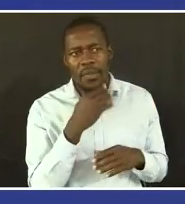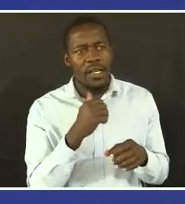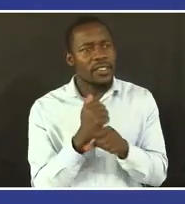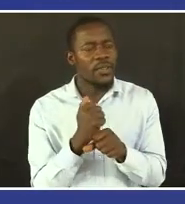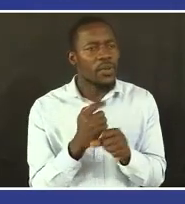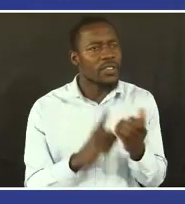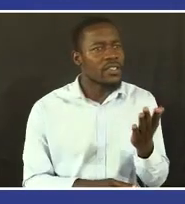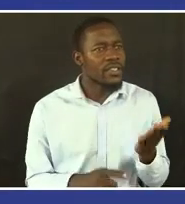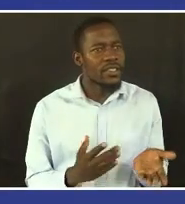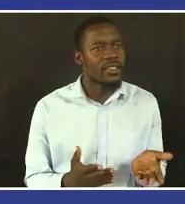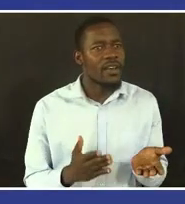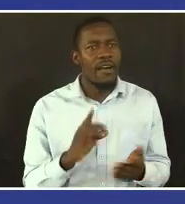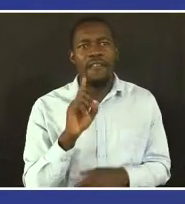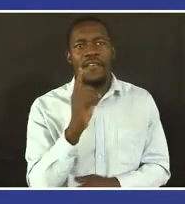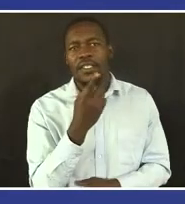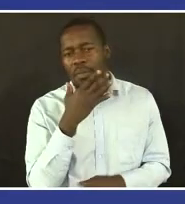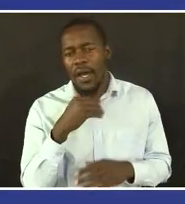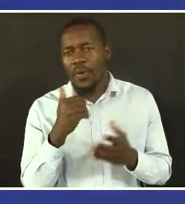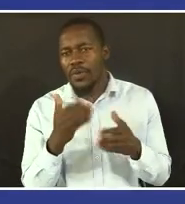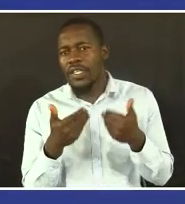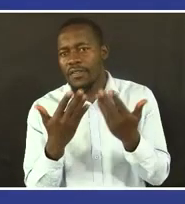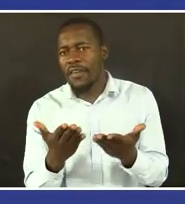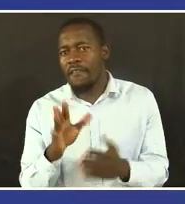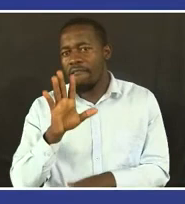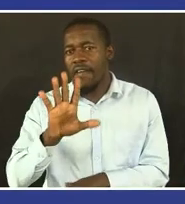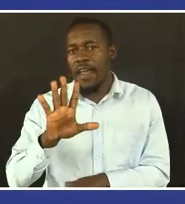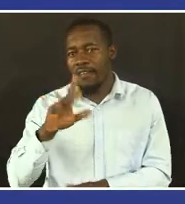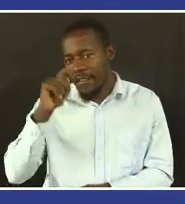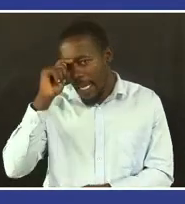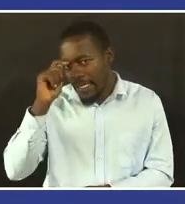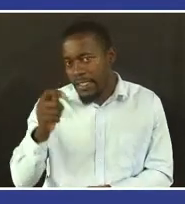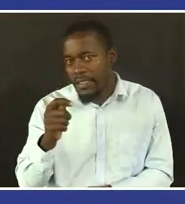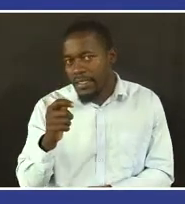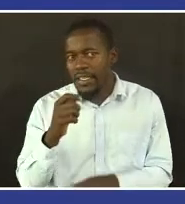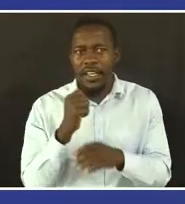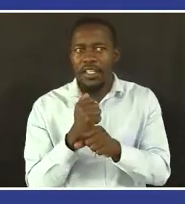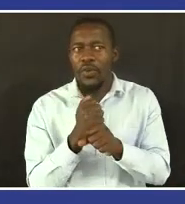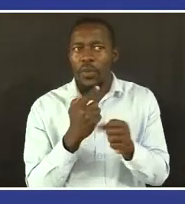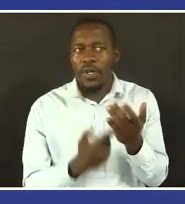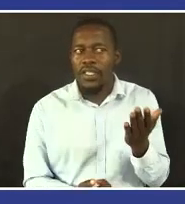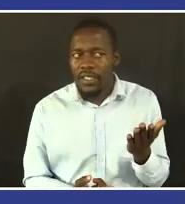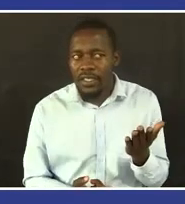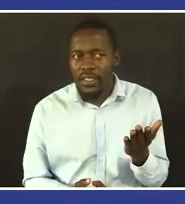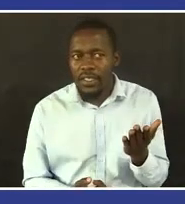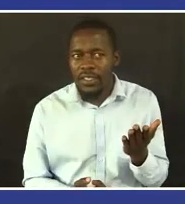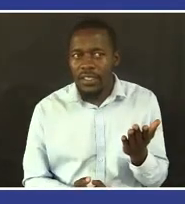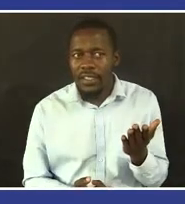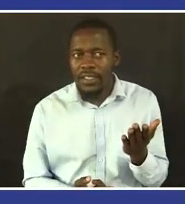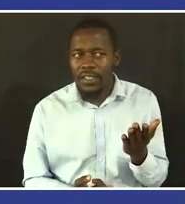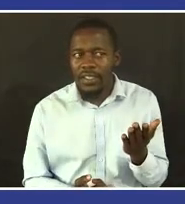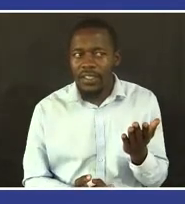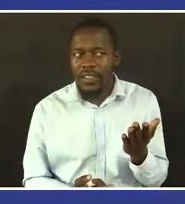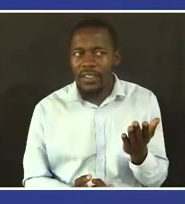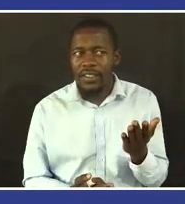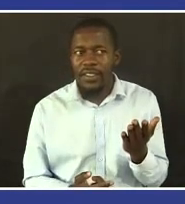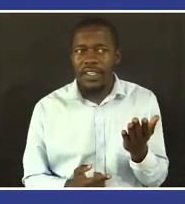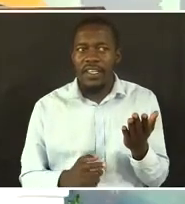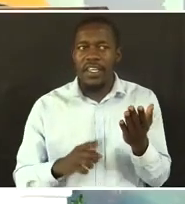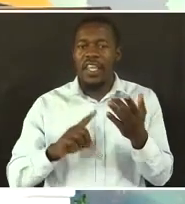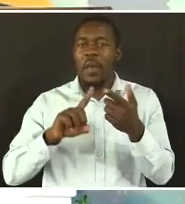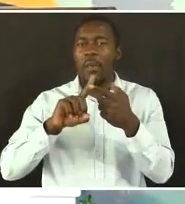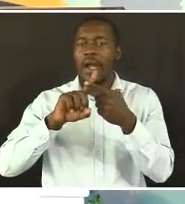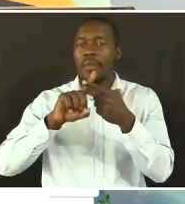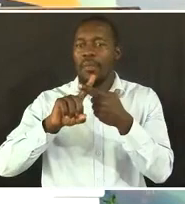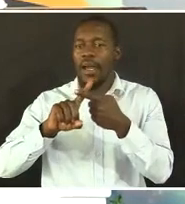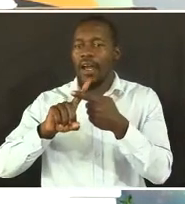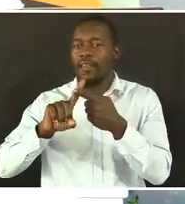Hey, church, the first man was given 5 talents. What did he do, Elder Erastus? He multiplied the 5